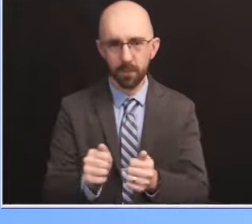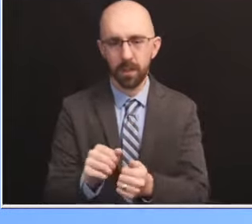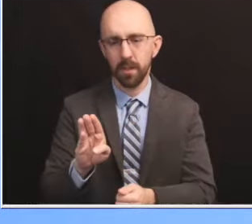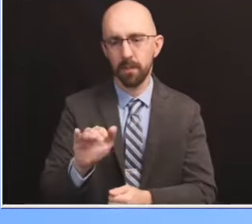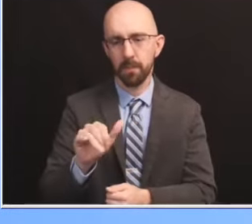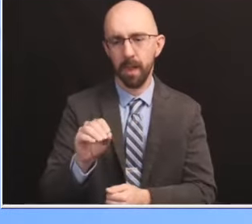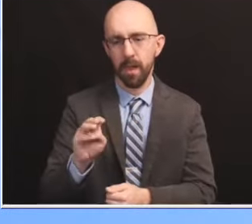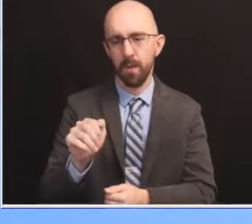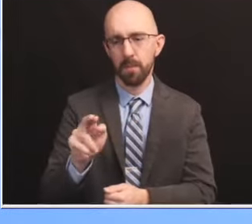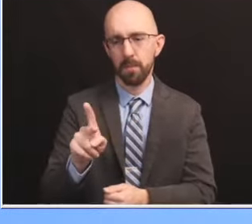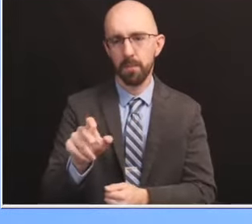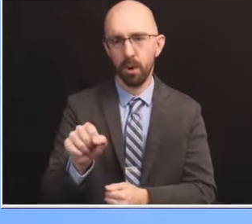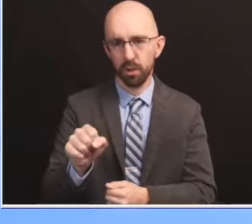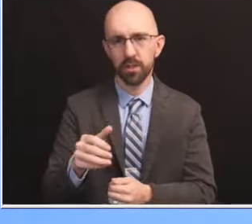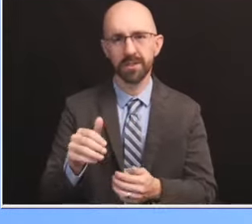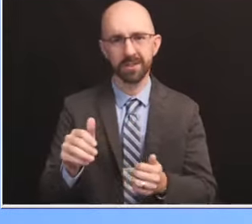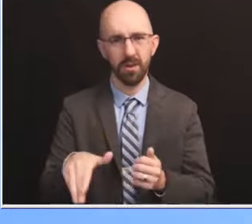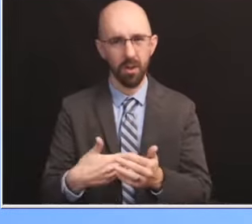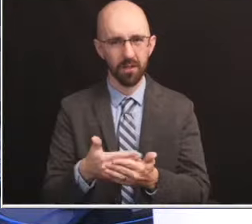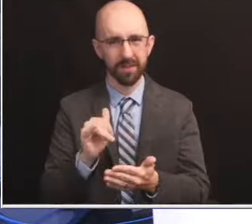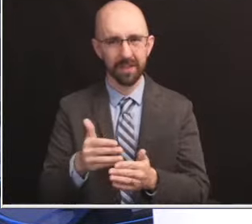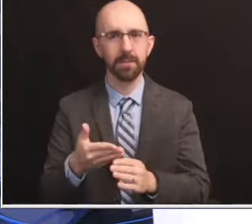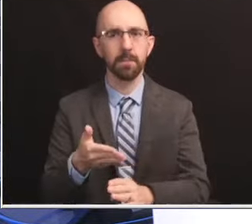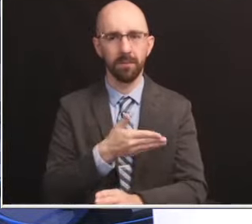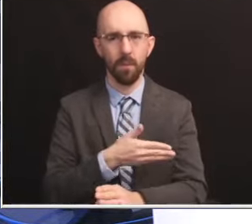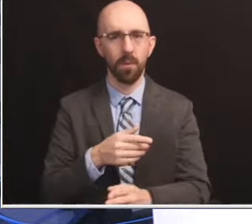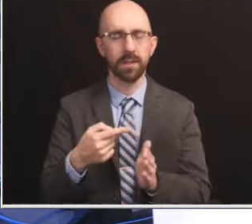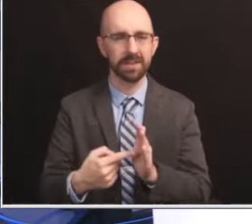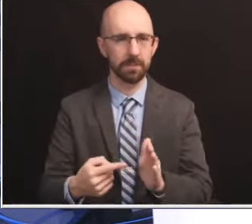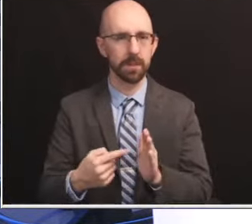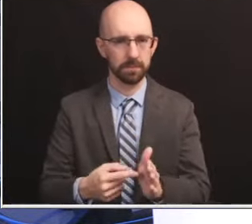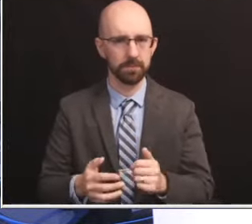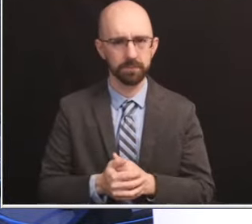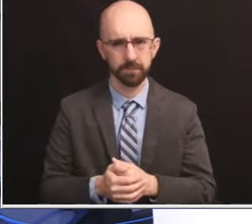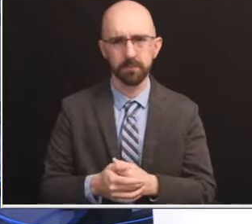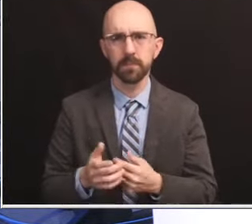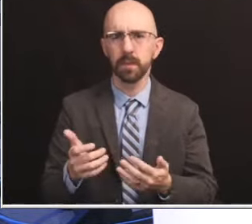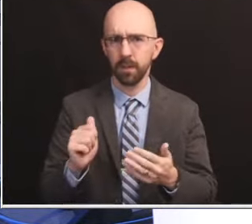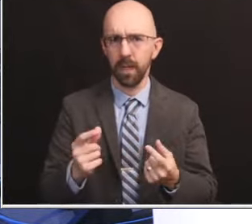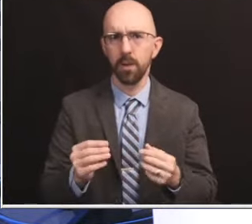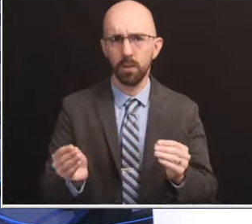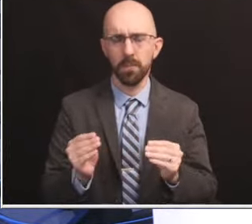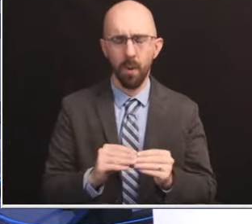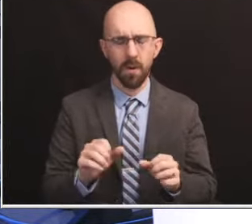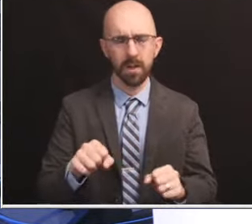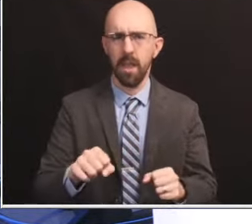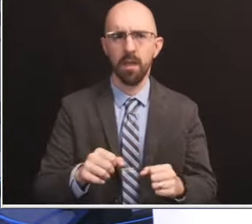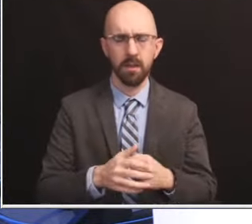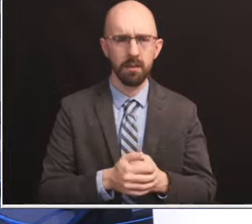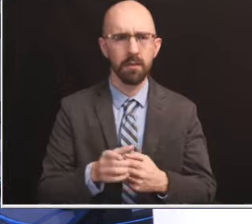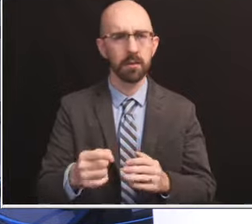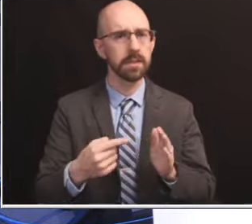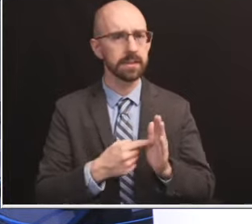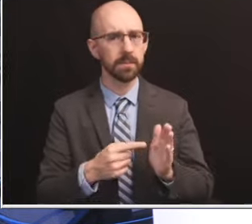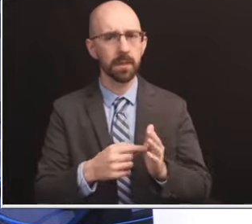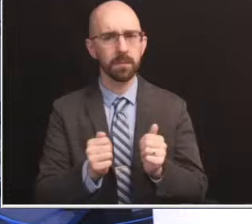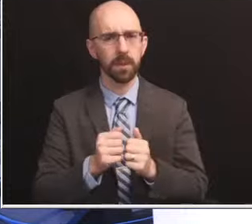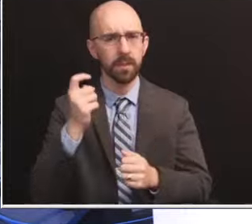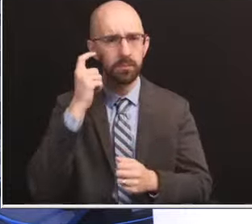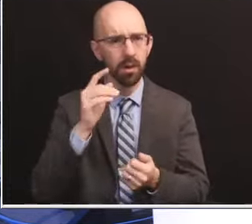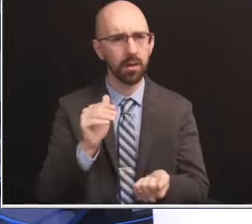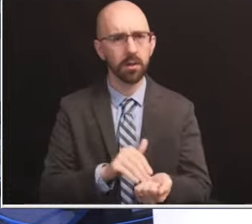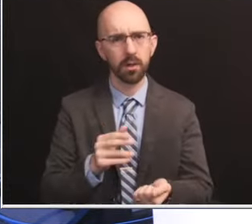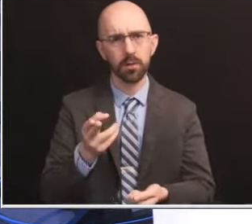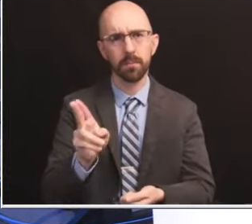diagnose things even before symptoms. Before the symptoms, because you can do more. When it comes to symptoms about the brain, Dr. Burns, I'm sure you